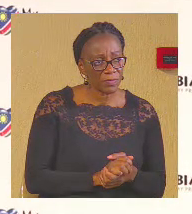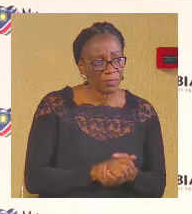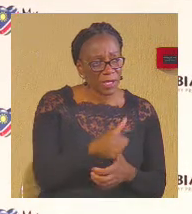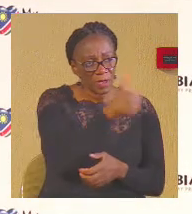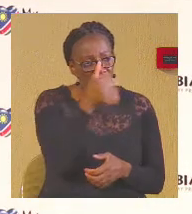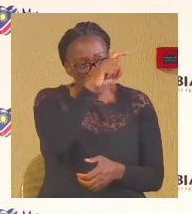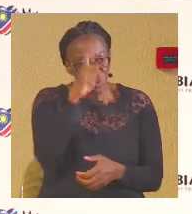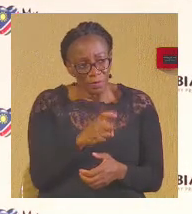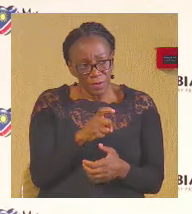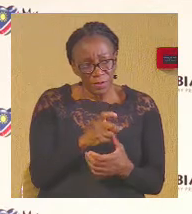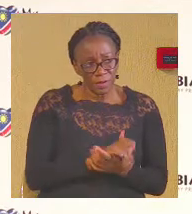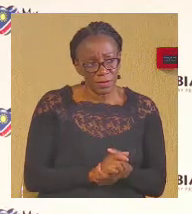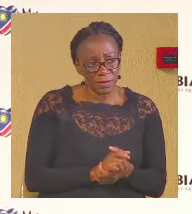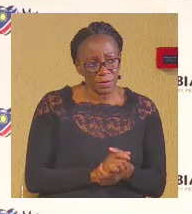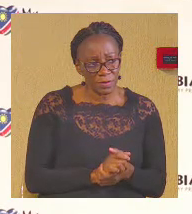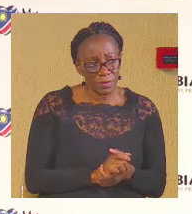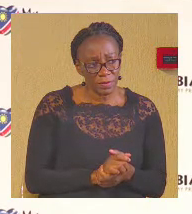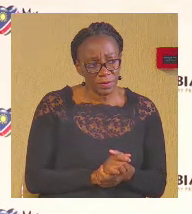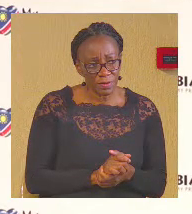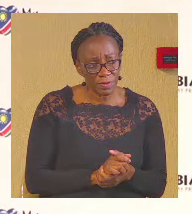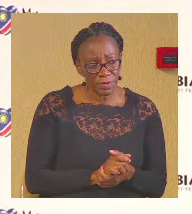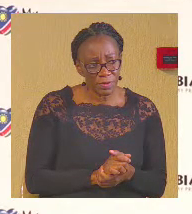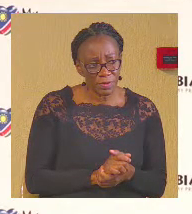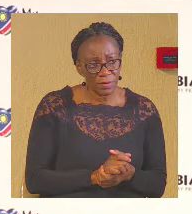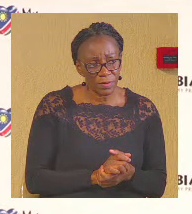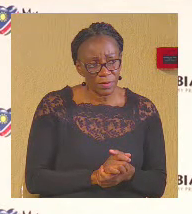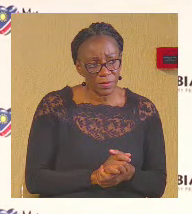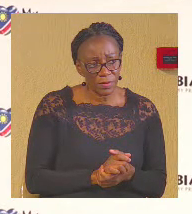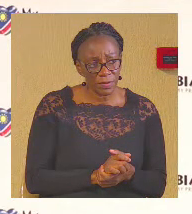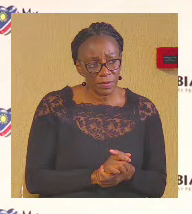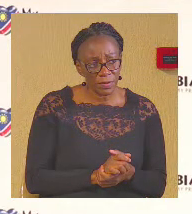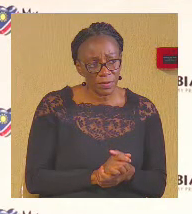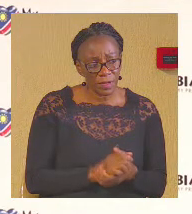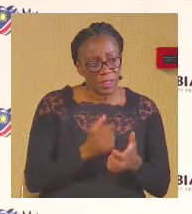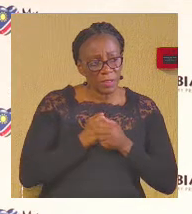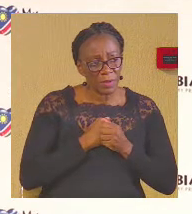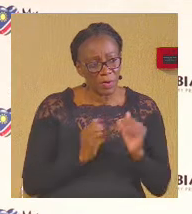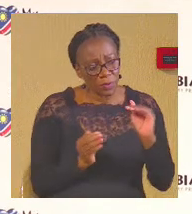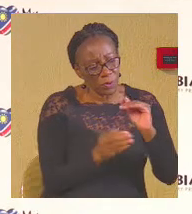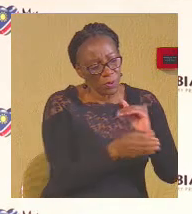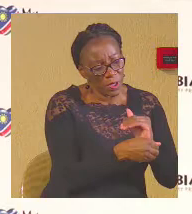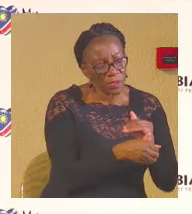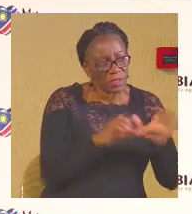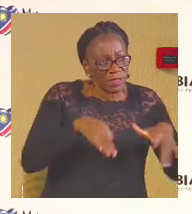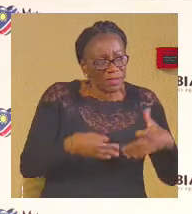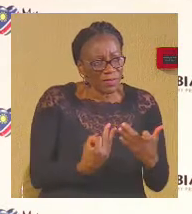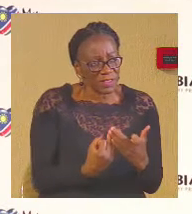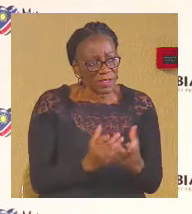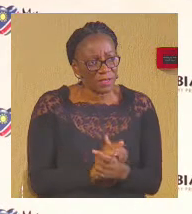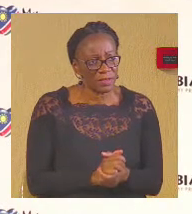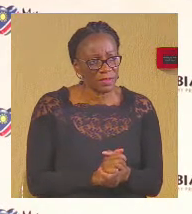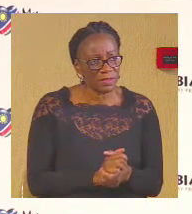wanted to pose to you, Mr. Mberi, is the question on our quarantine facility. And I understand there's a large number